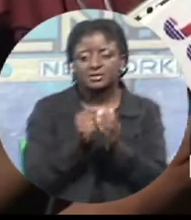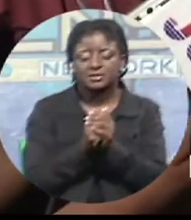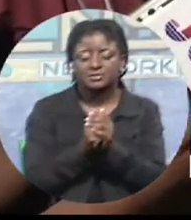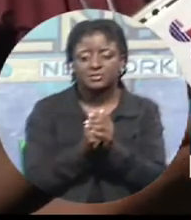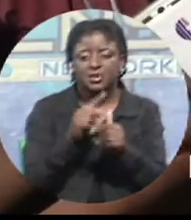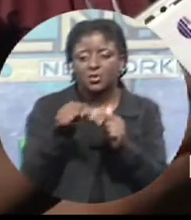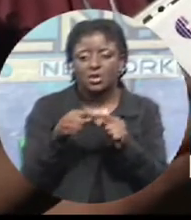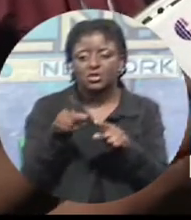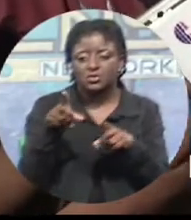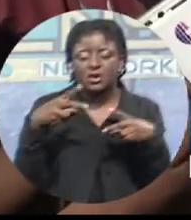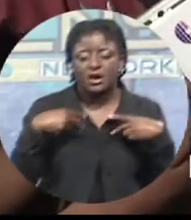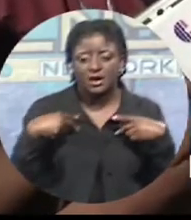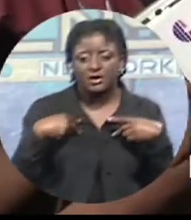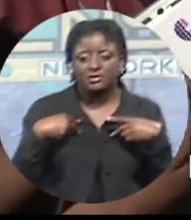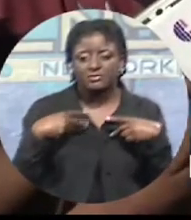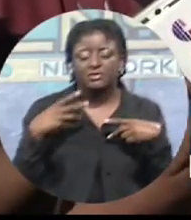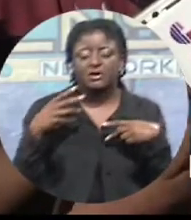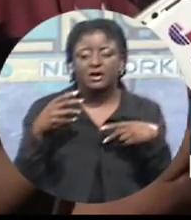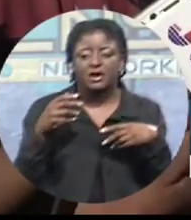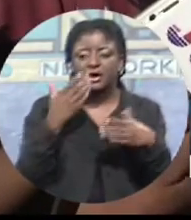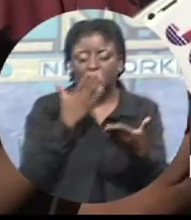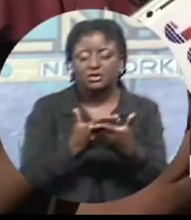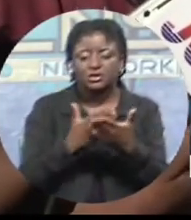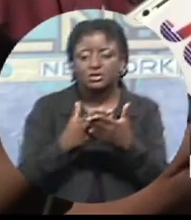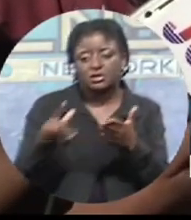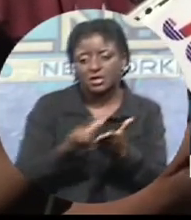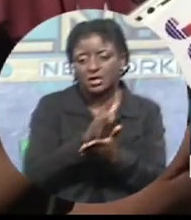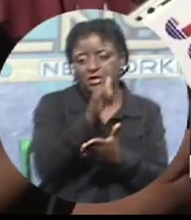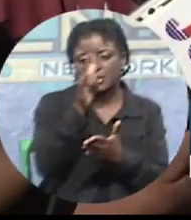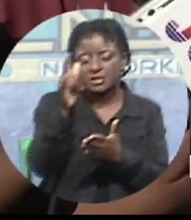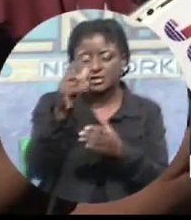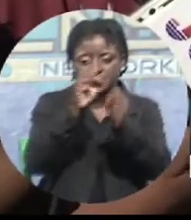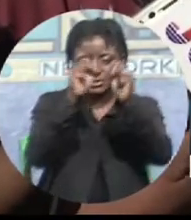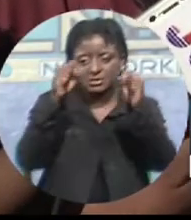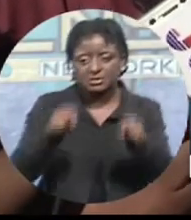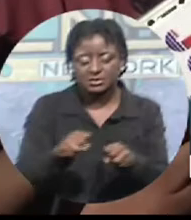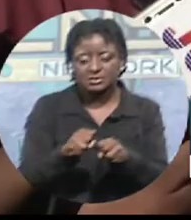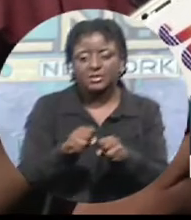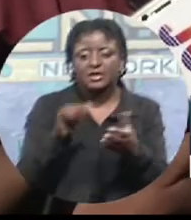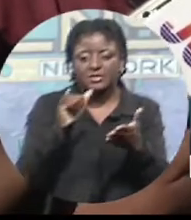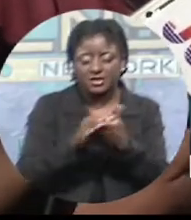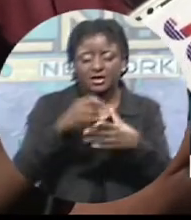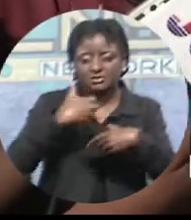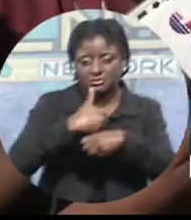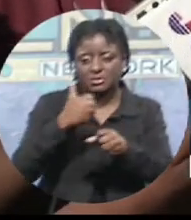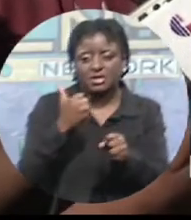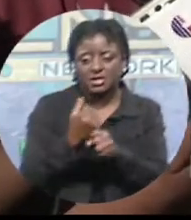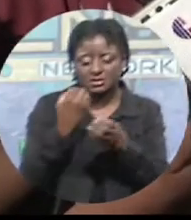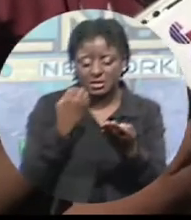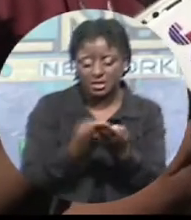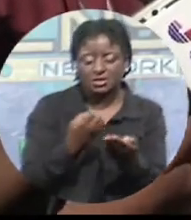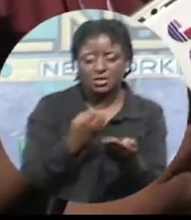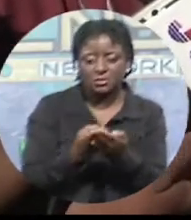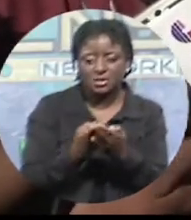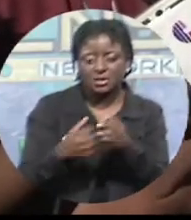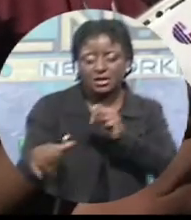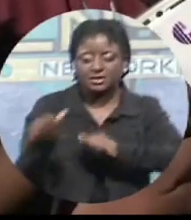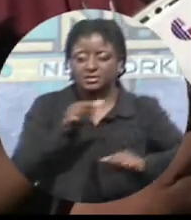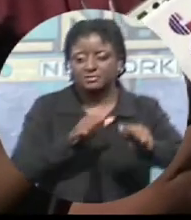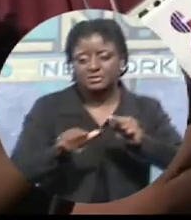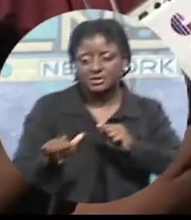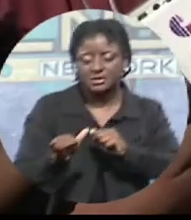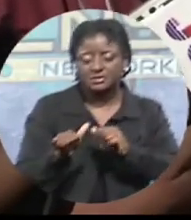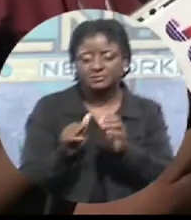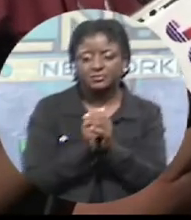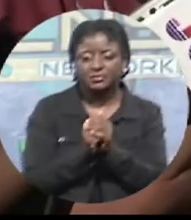throughout a country, that stimulates economic activity. And we have a homecoming coming up in a few weeks in Betsy Bay. People